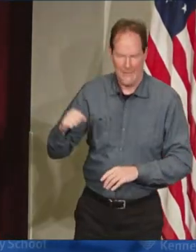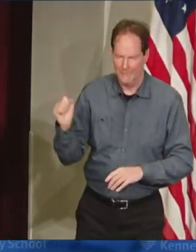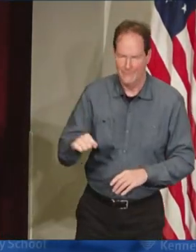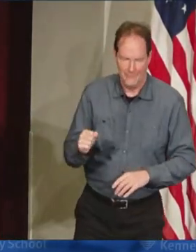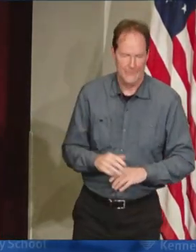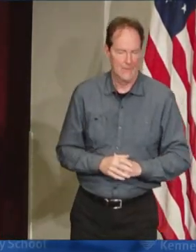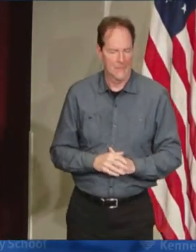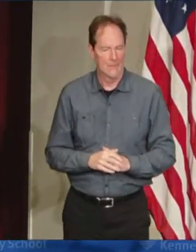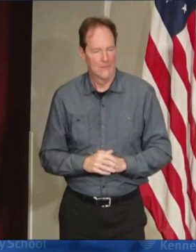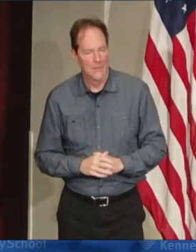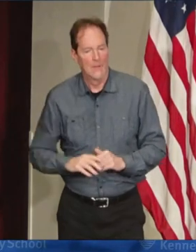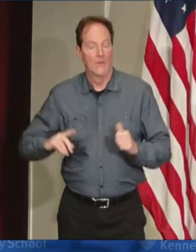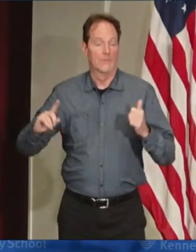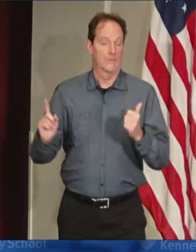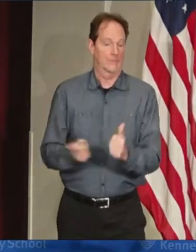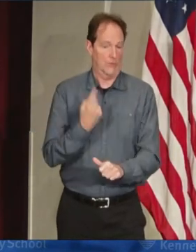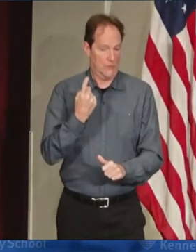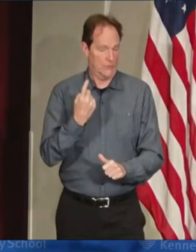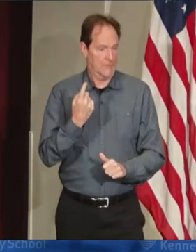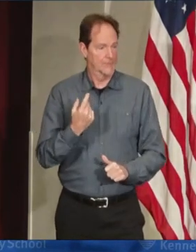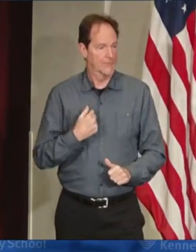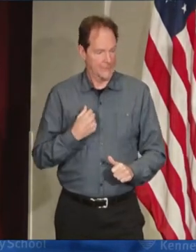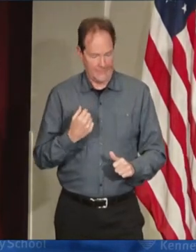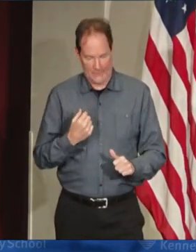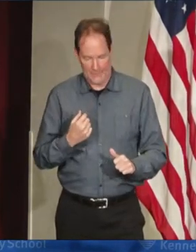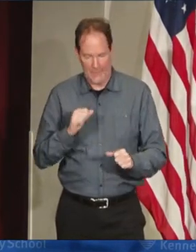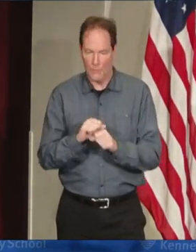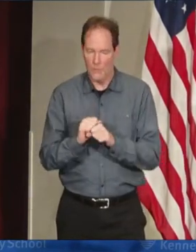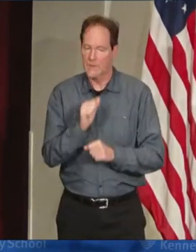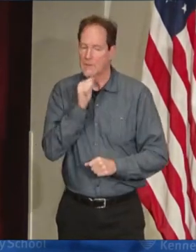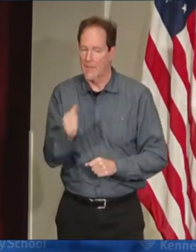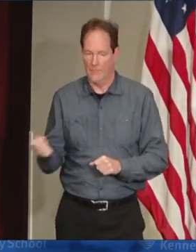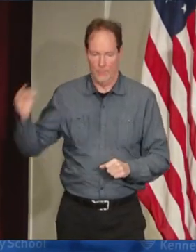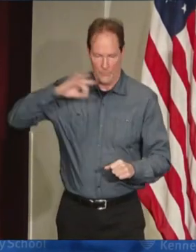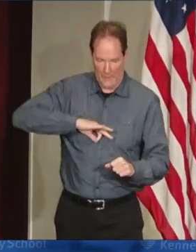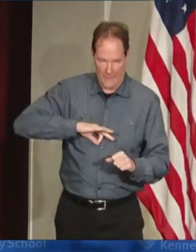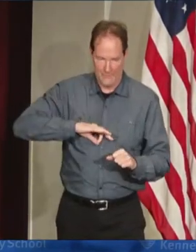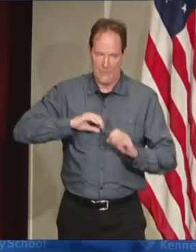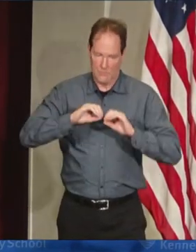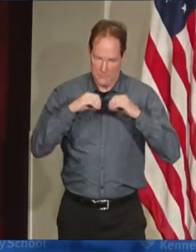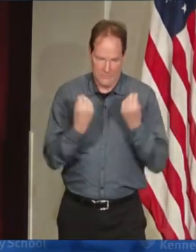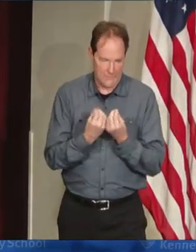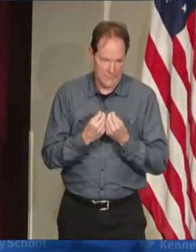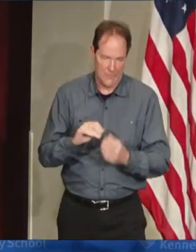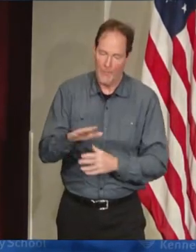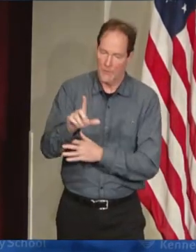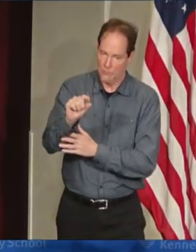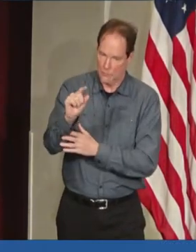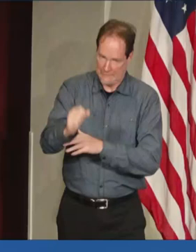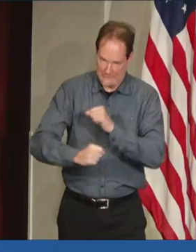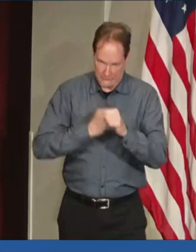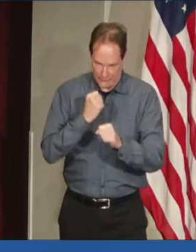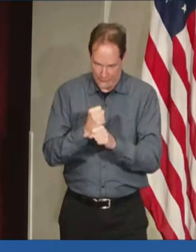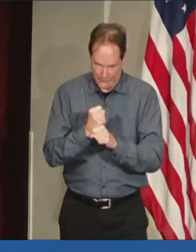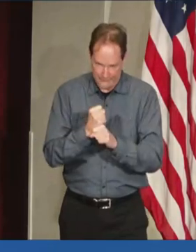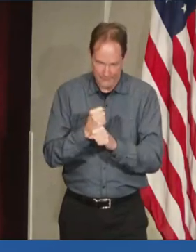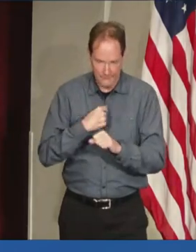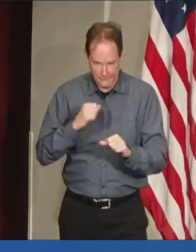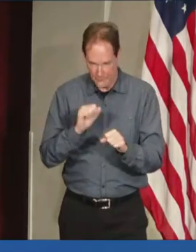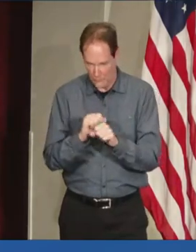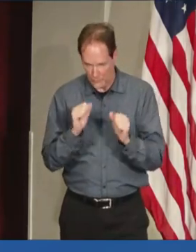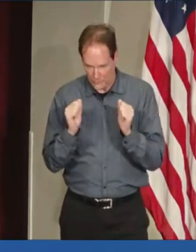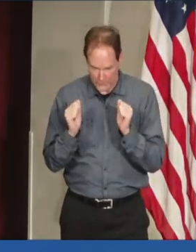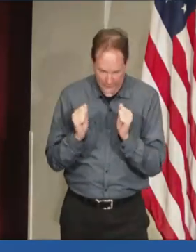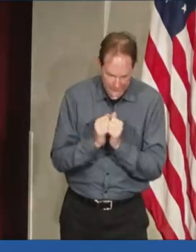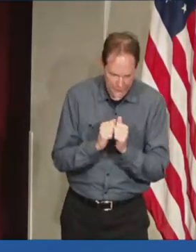Well, first of all, so I worked in nonprofit organizations for about 20 years. And I worked at the first Center